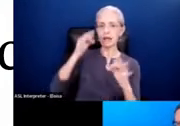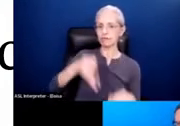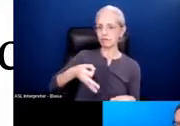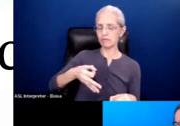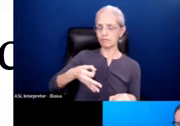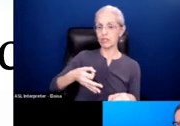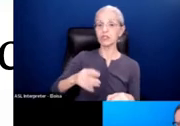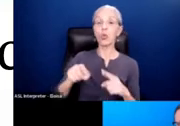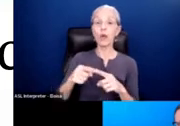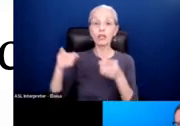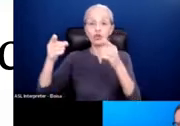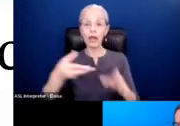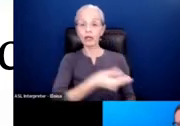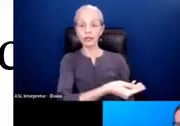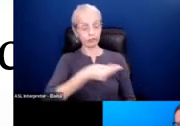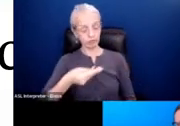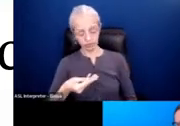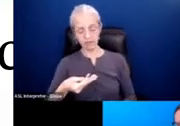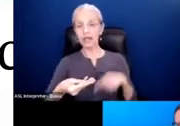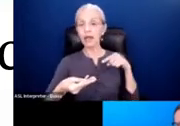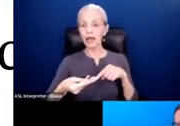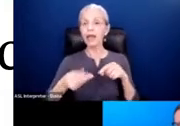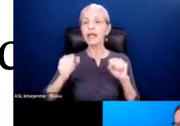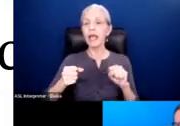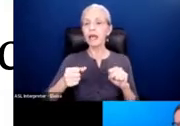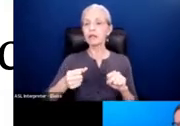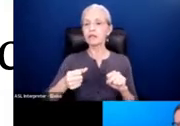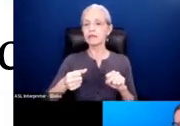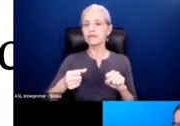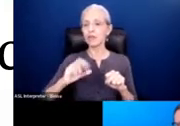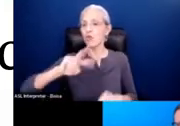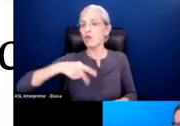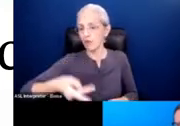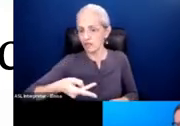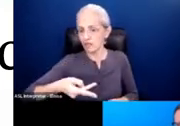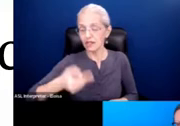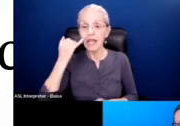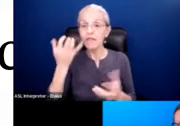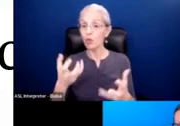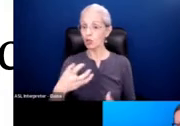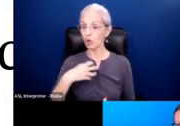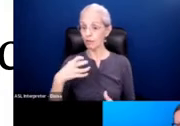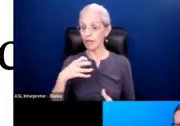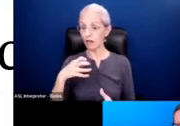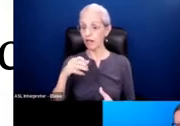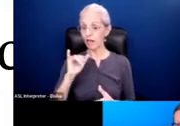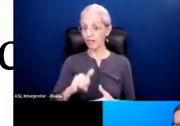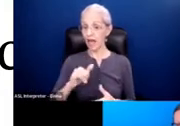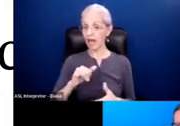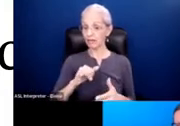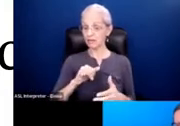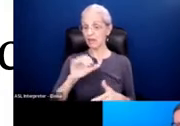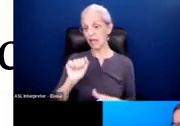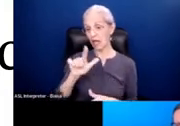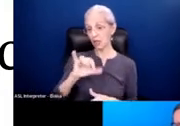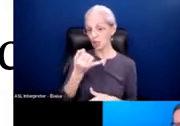to the director, he can he or she can reverse. And when you, if you want to appeal that decision, then you have to take that to the appellate